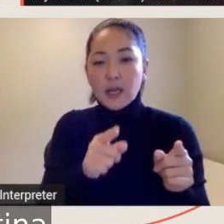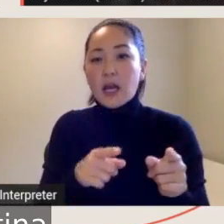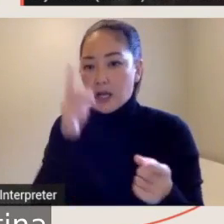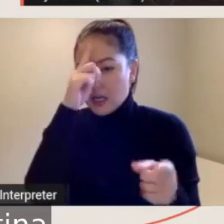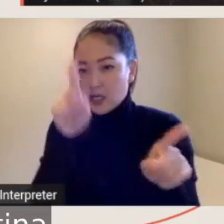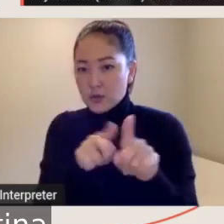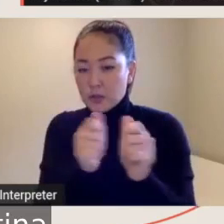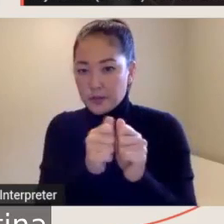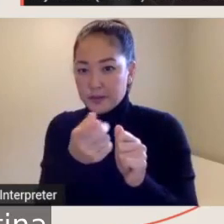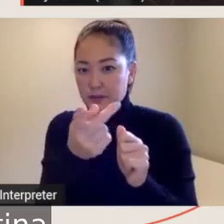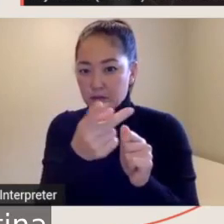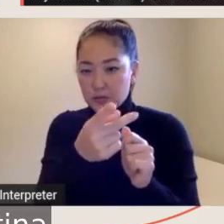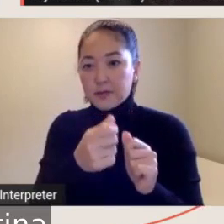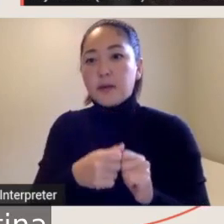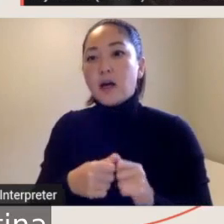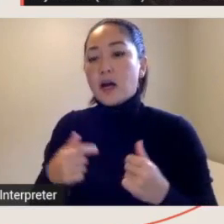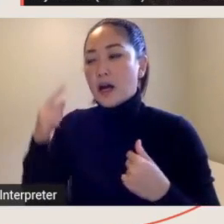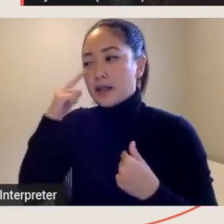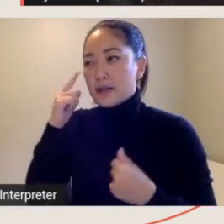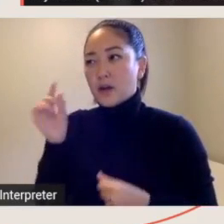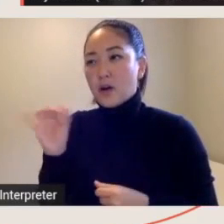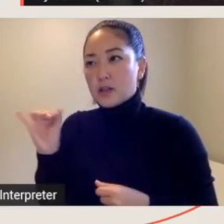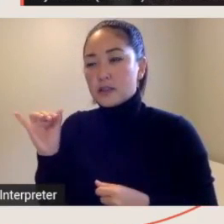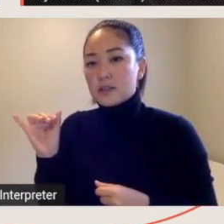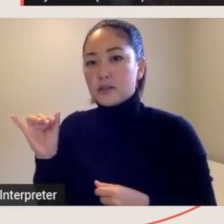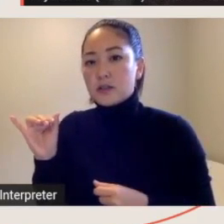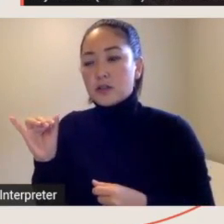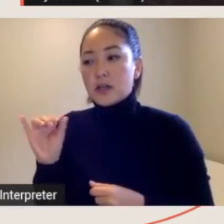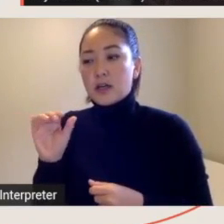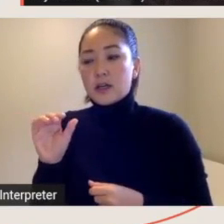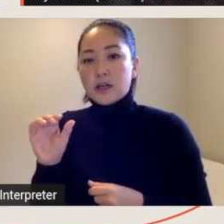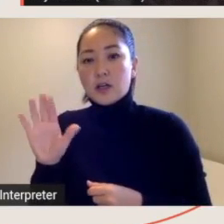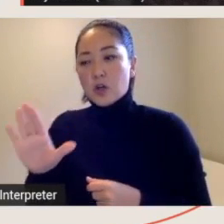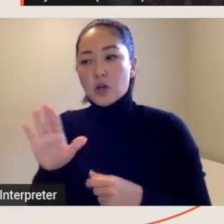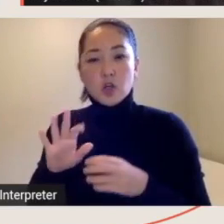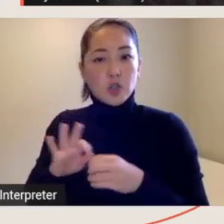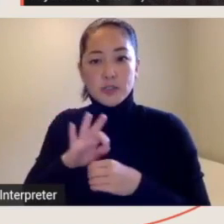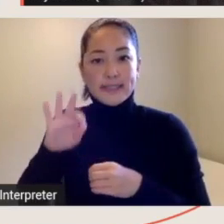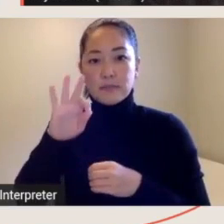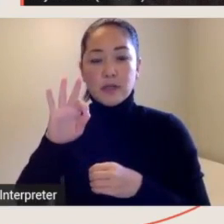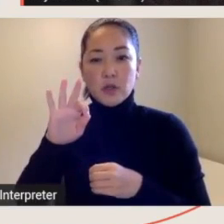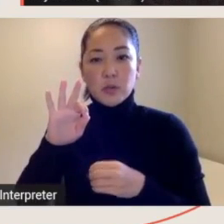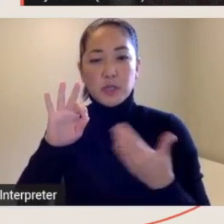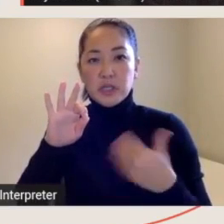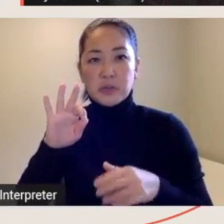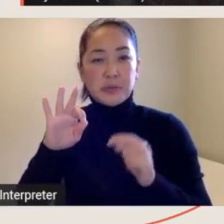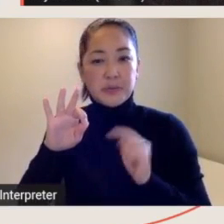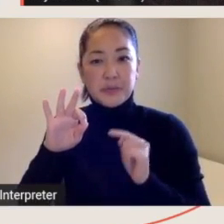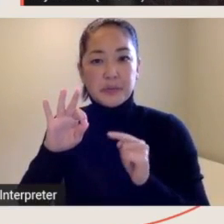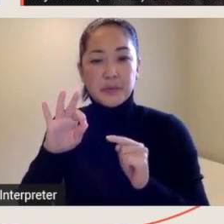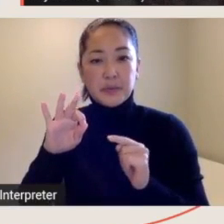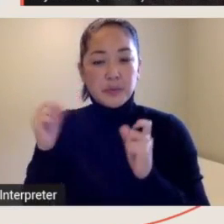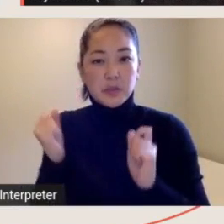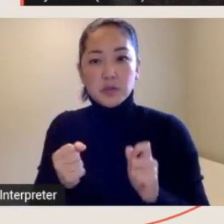and Christina said, I agree with them. And I think also particularly her spirit stood